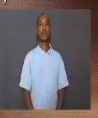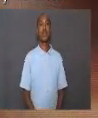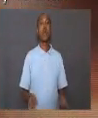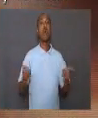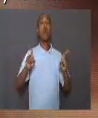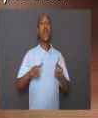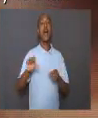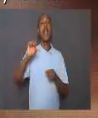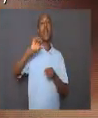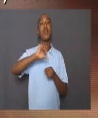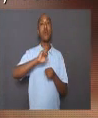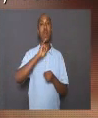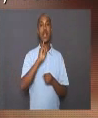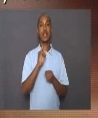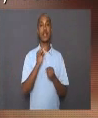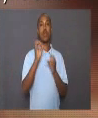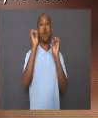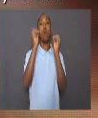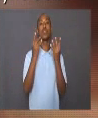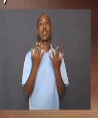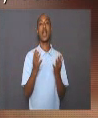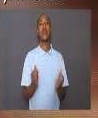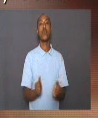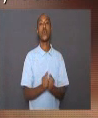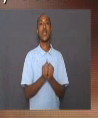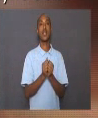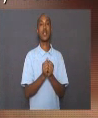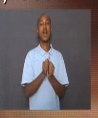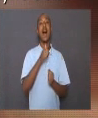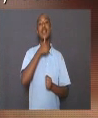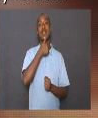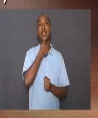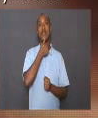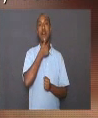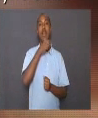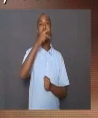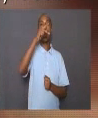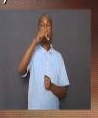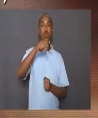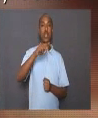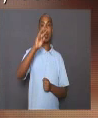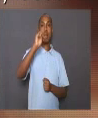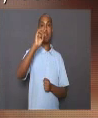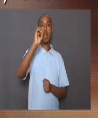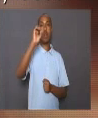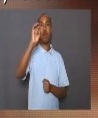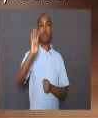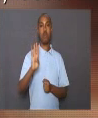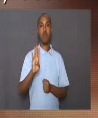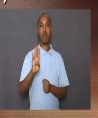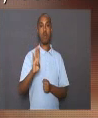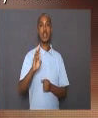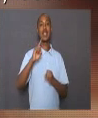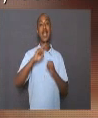When an alcohol is oxidized with acidified potassium permanganate, the